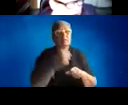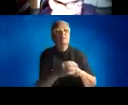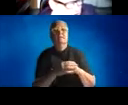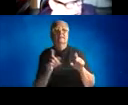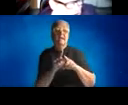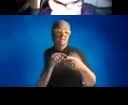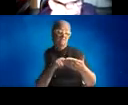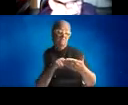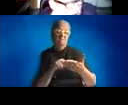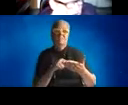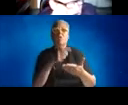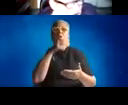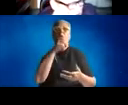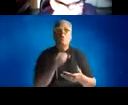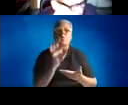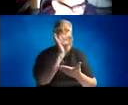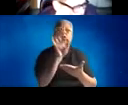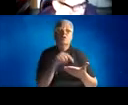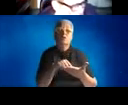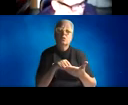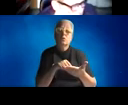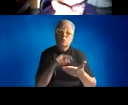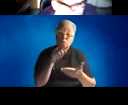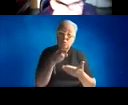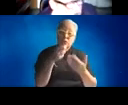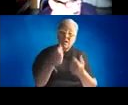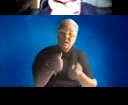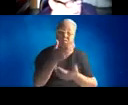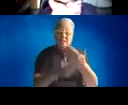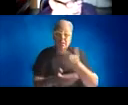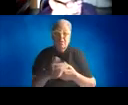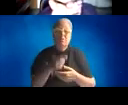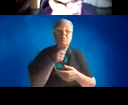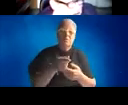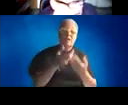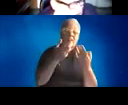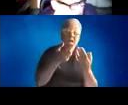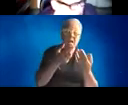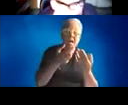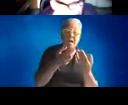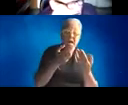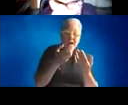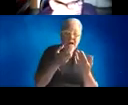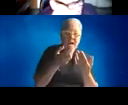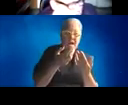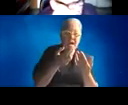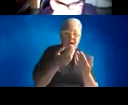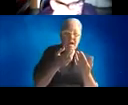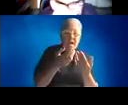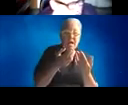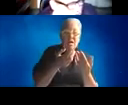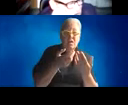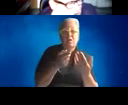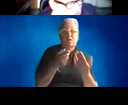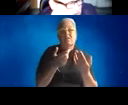you think you're disabled? They're going to get very low results, because we know from the research that's been done that people don't